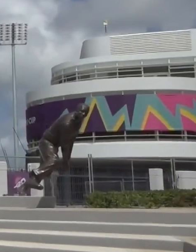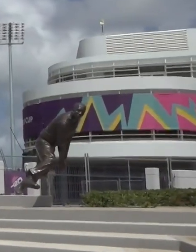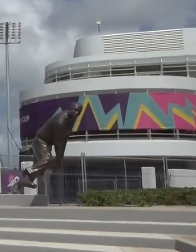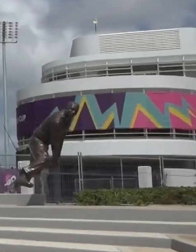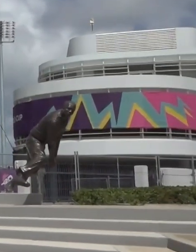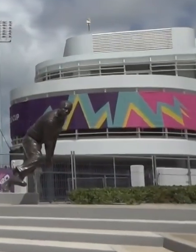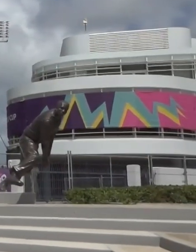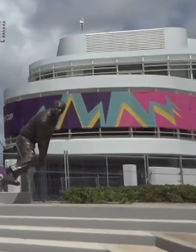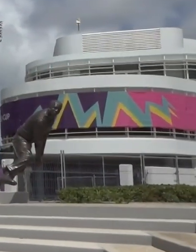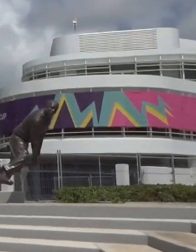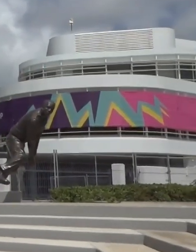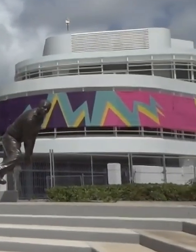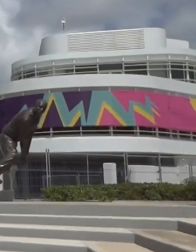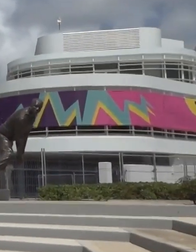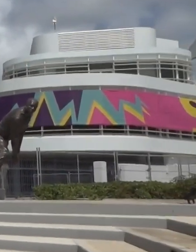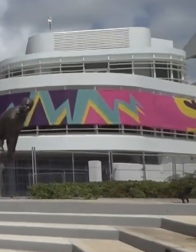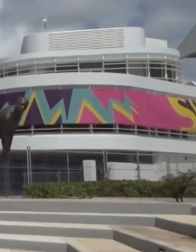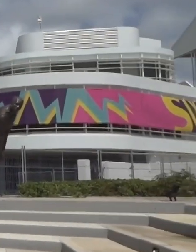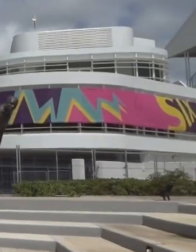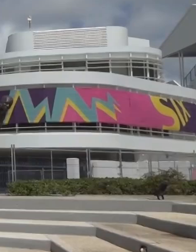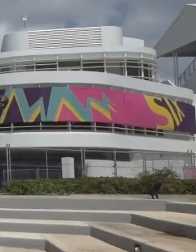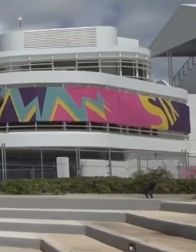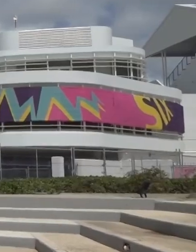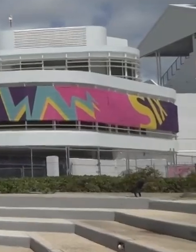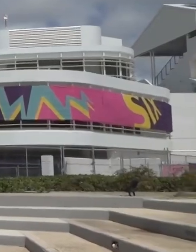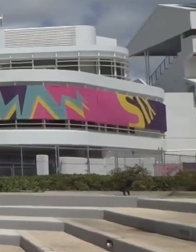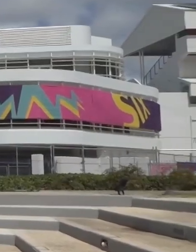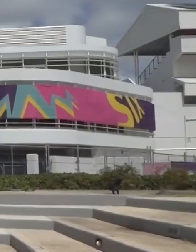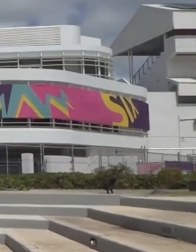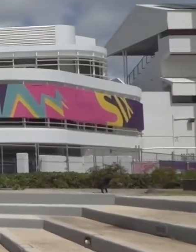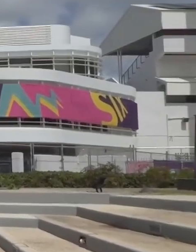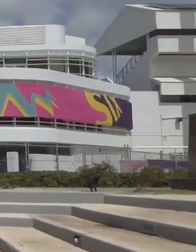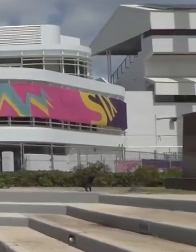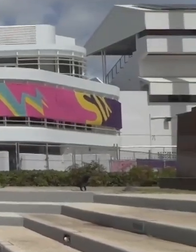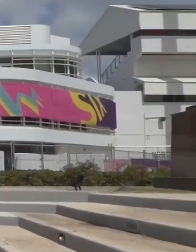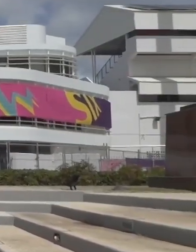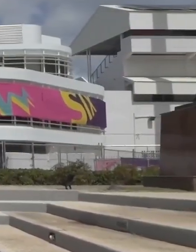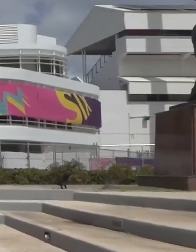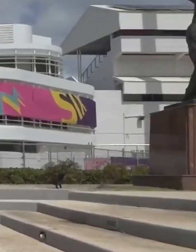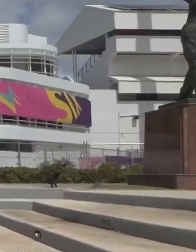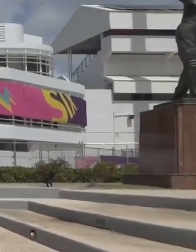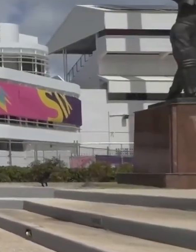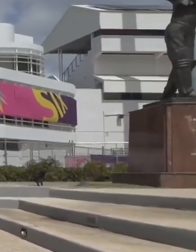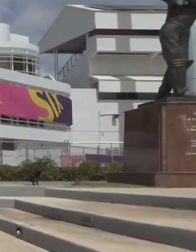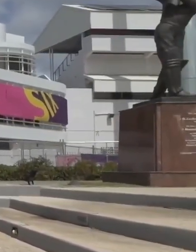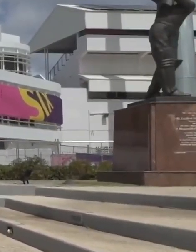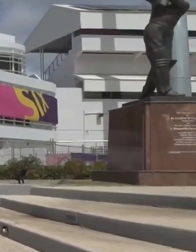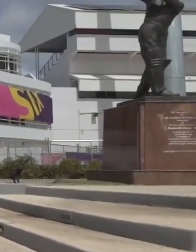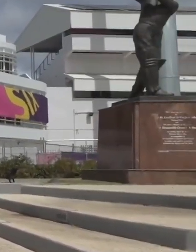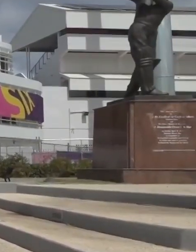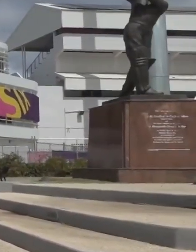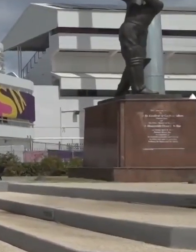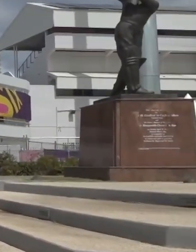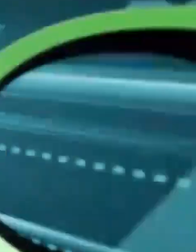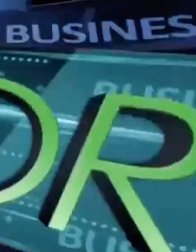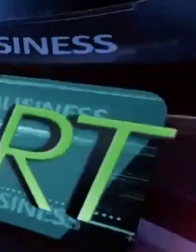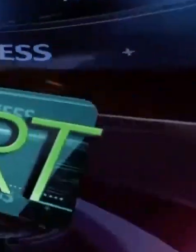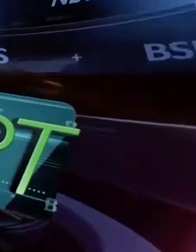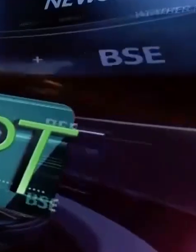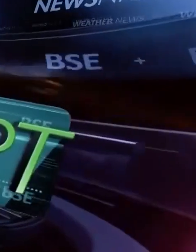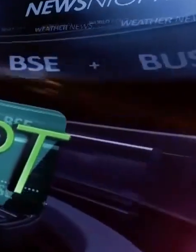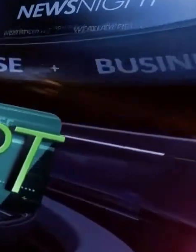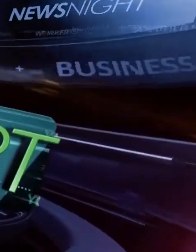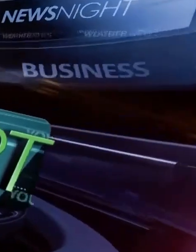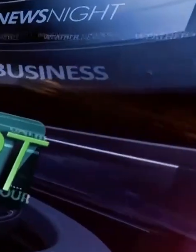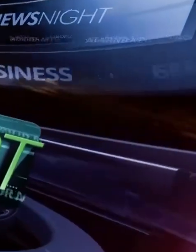watching. The first ball is set for 10:30 a.m. Anmar Goodrich-Boyce, CBC Sports. The